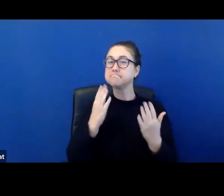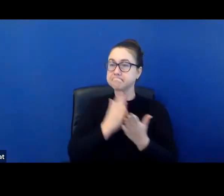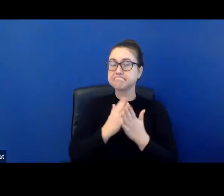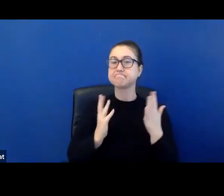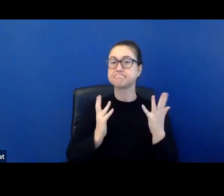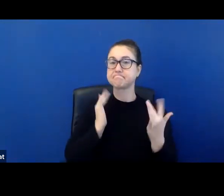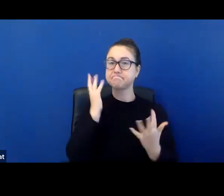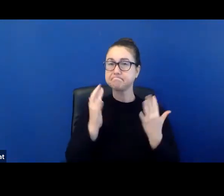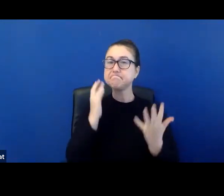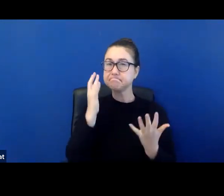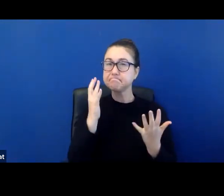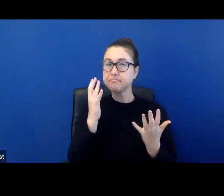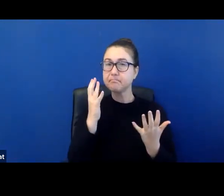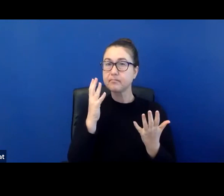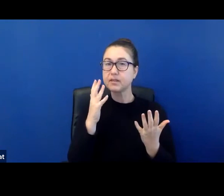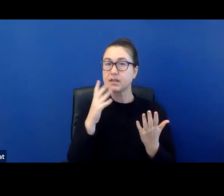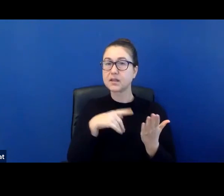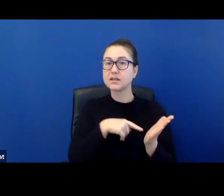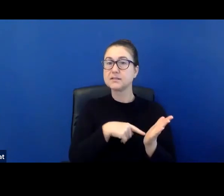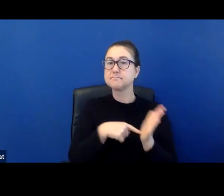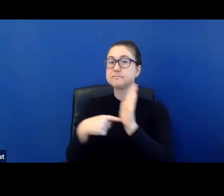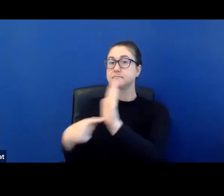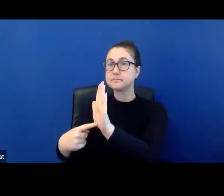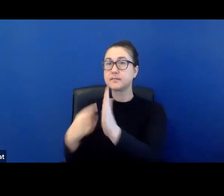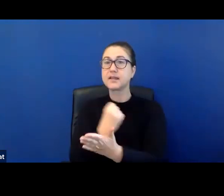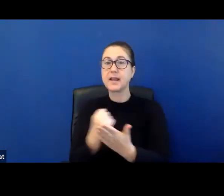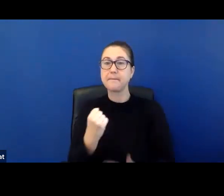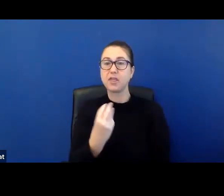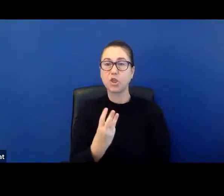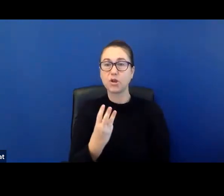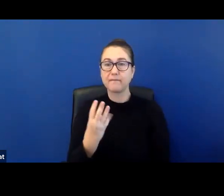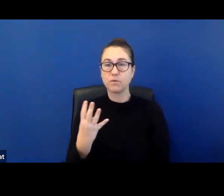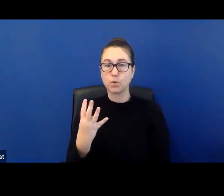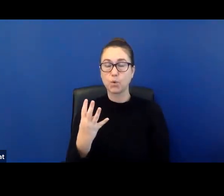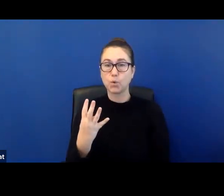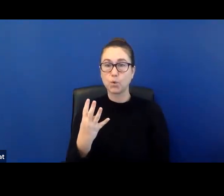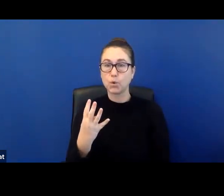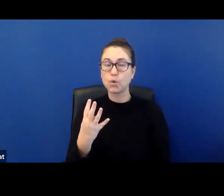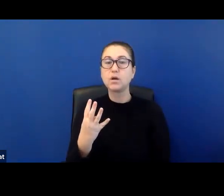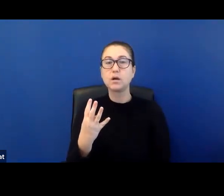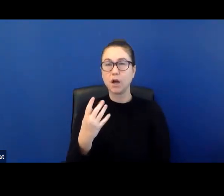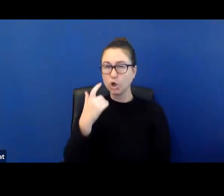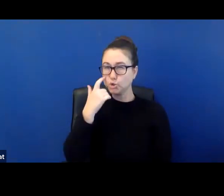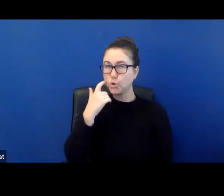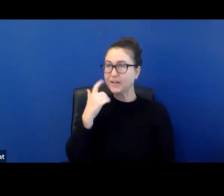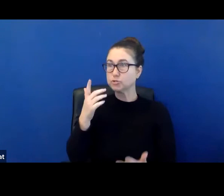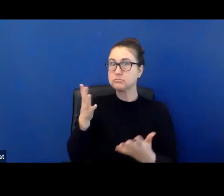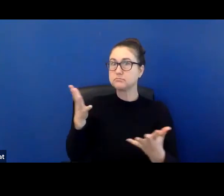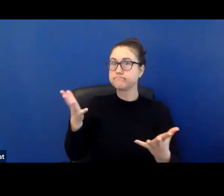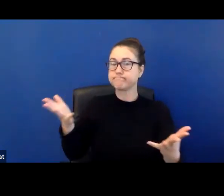and our recommendation number 34 is trying to put wind in the sails